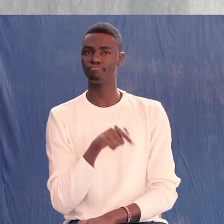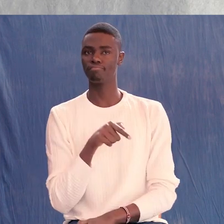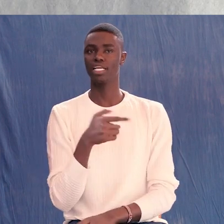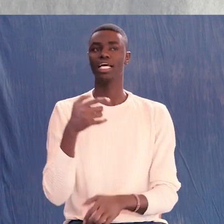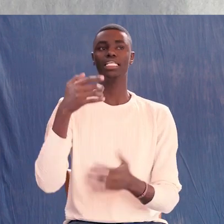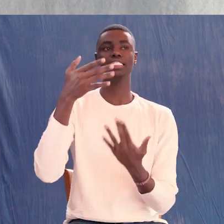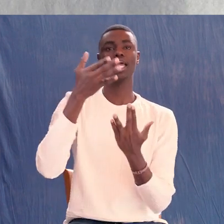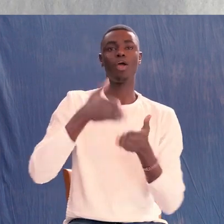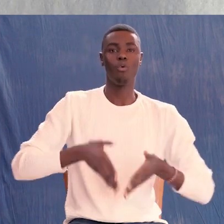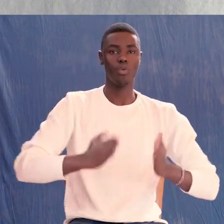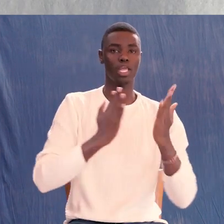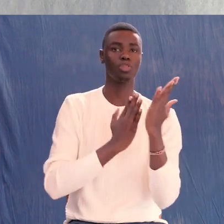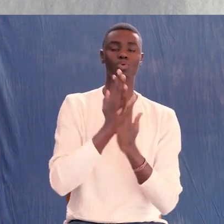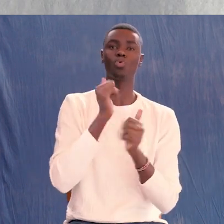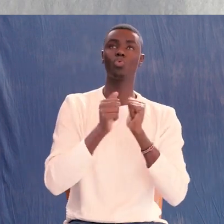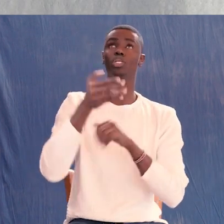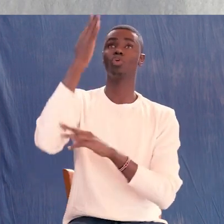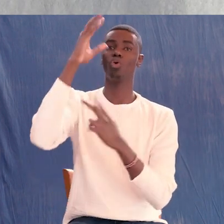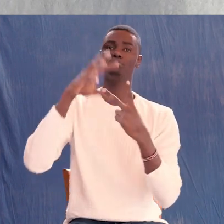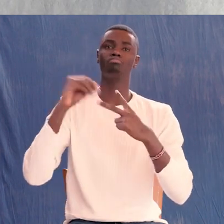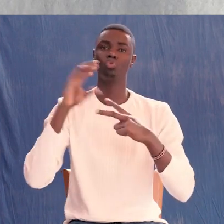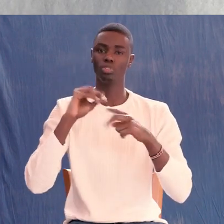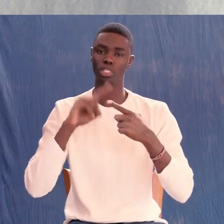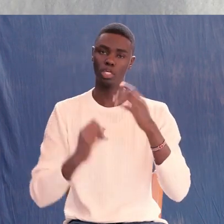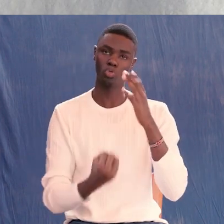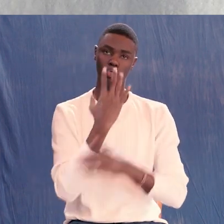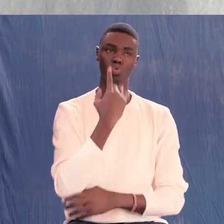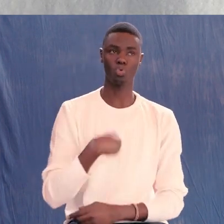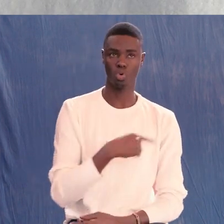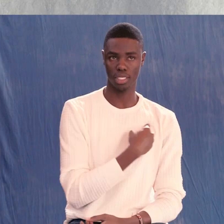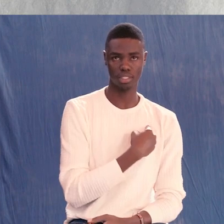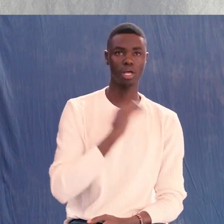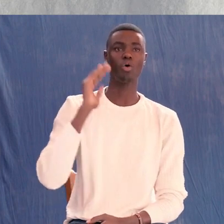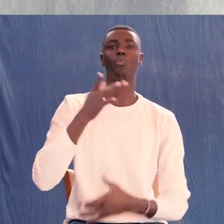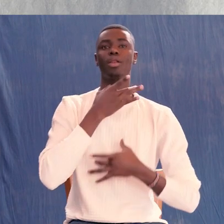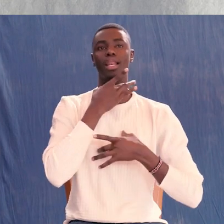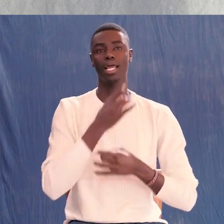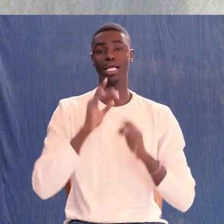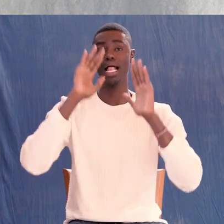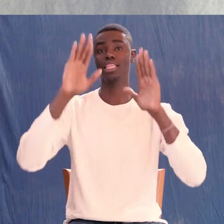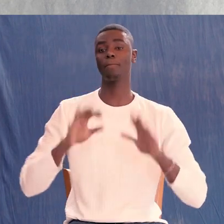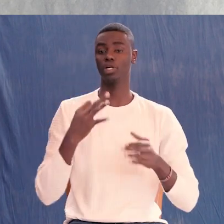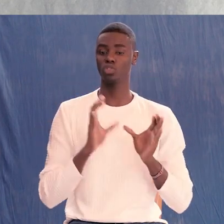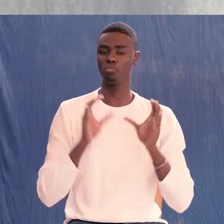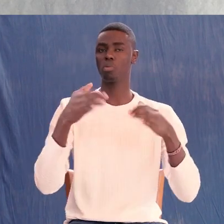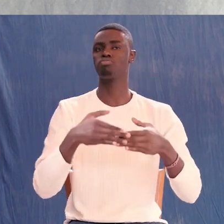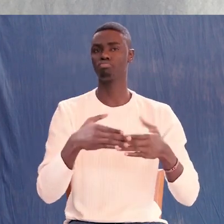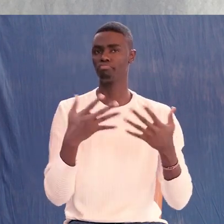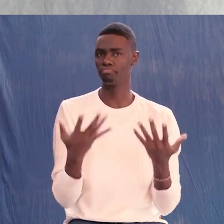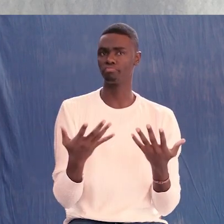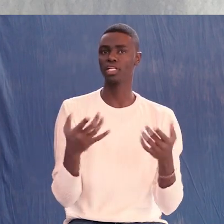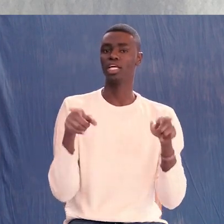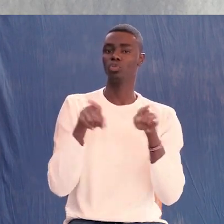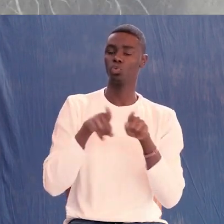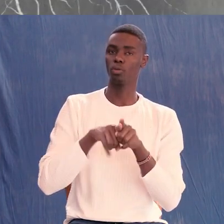the medium through which God chooses to grow us. I would liken the importance of community to that of the